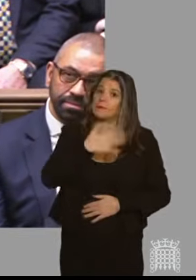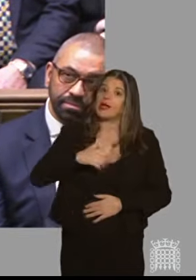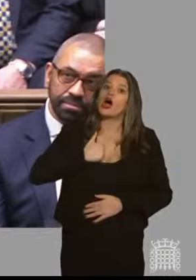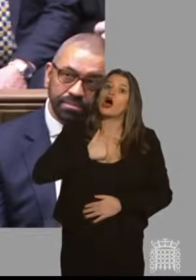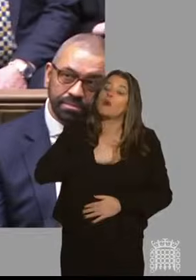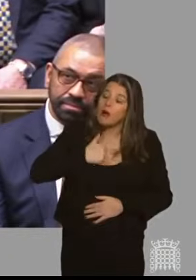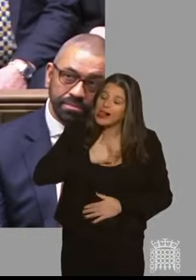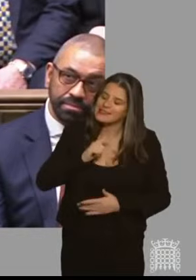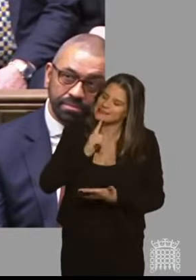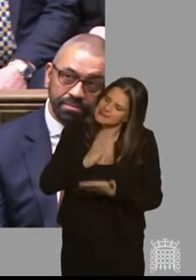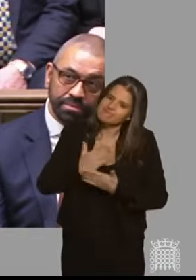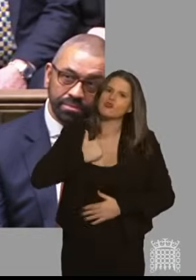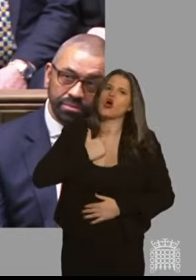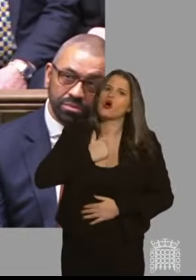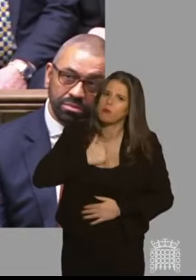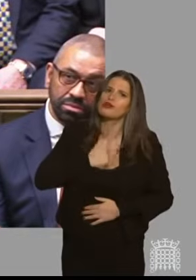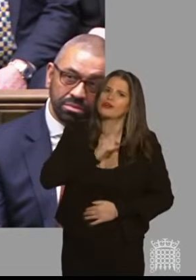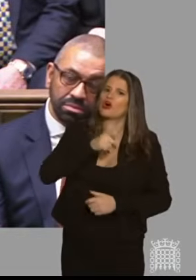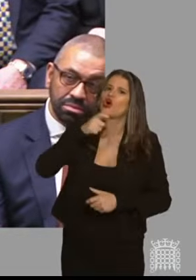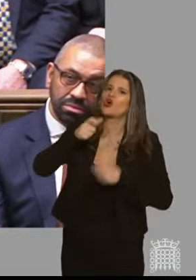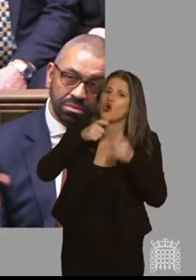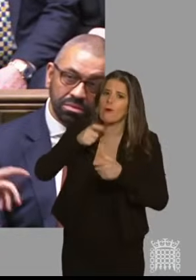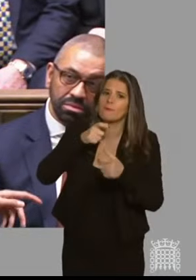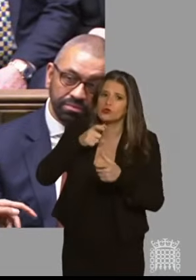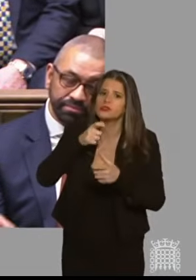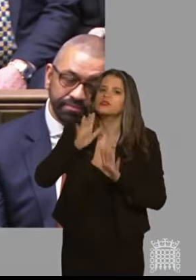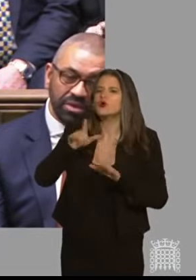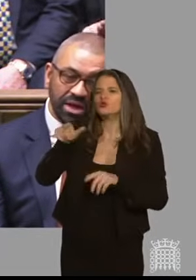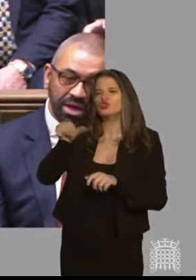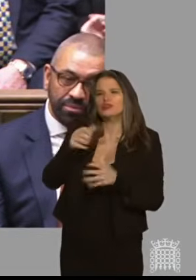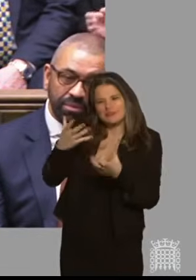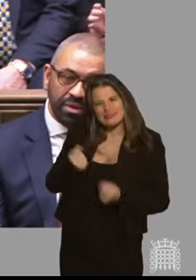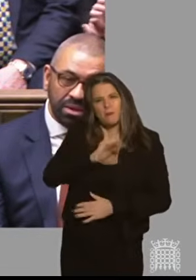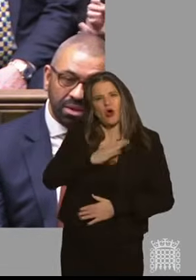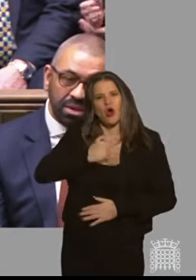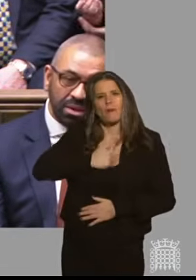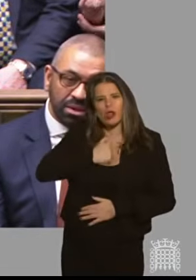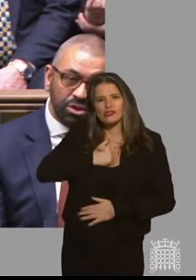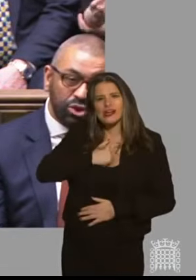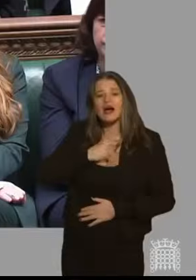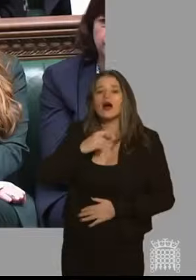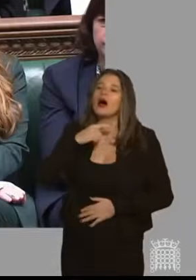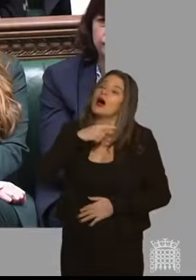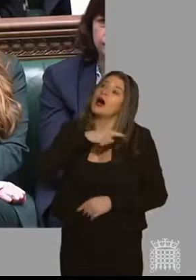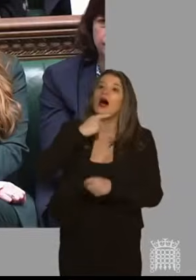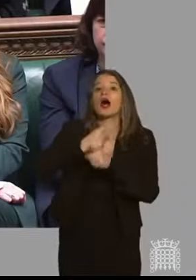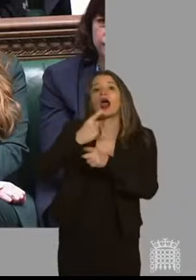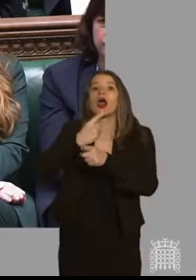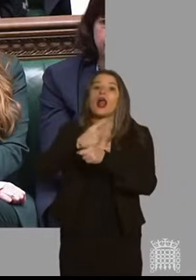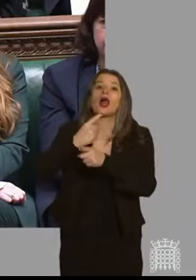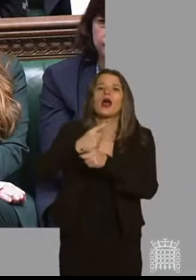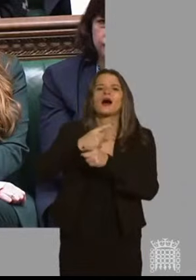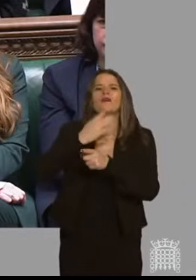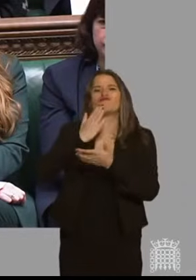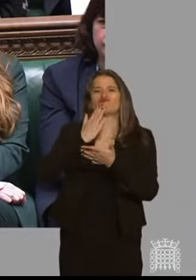leader, calling her opponents scum, Mr. Speaker. His